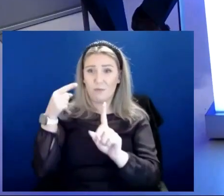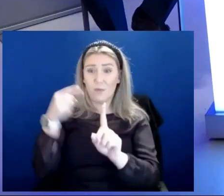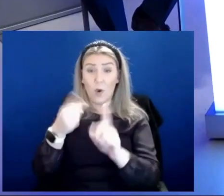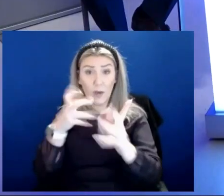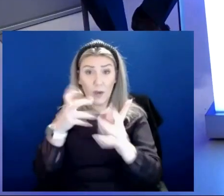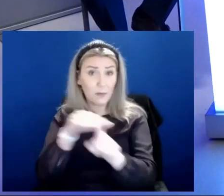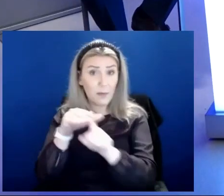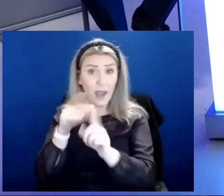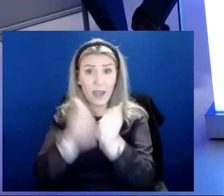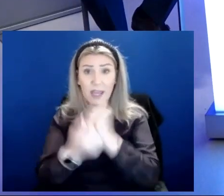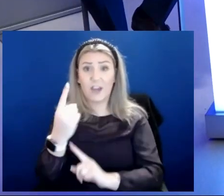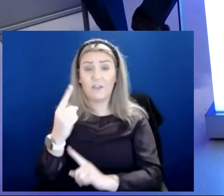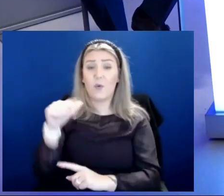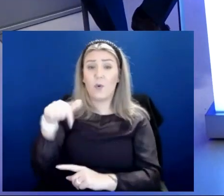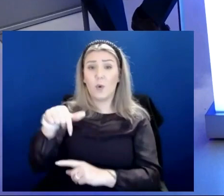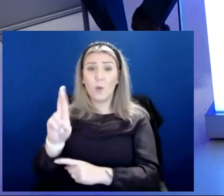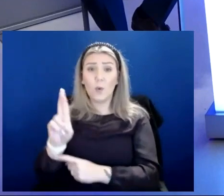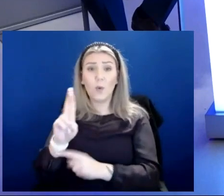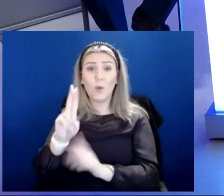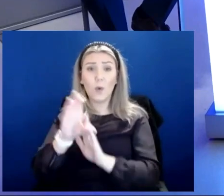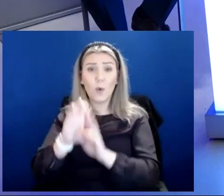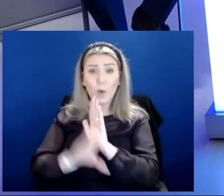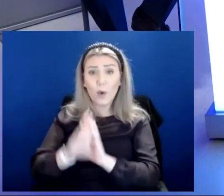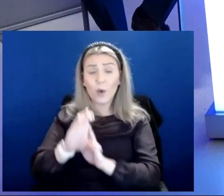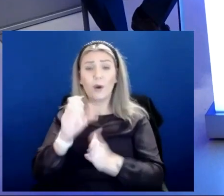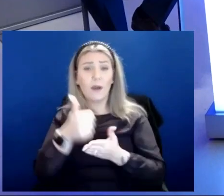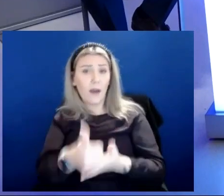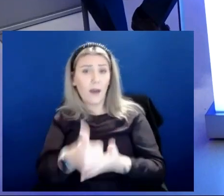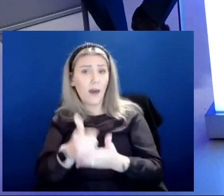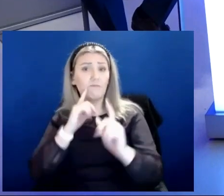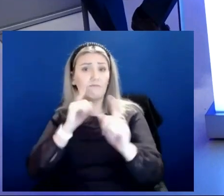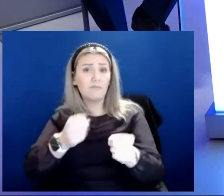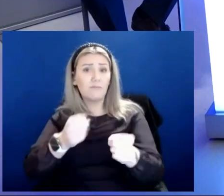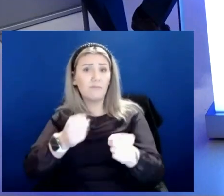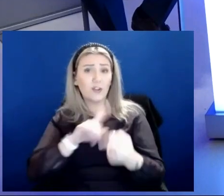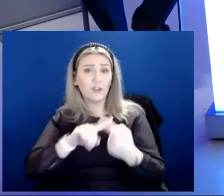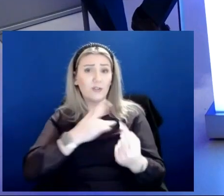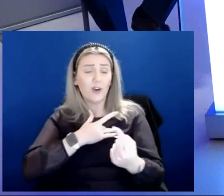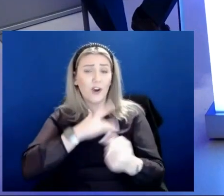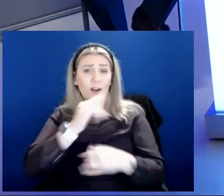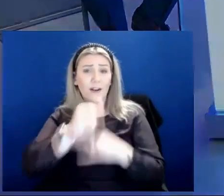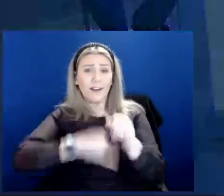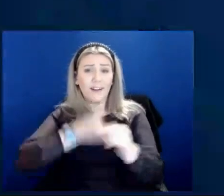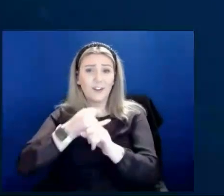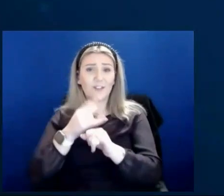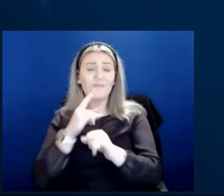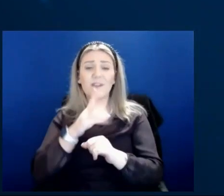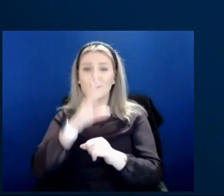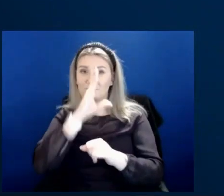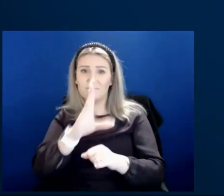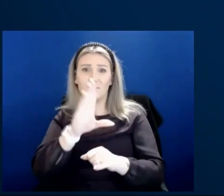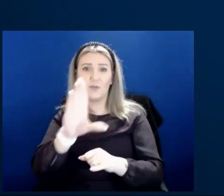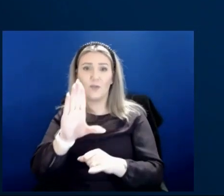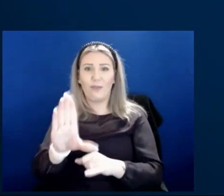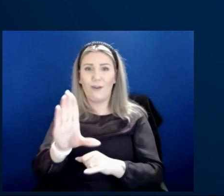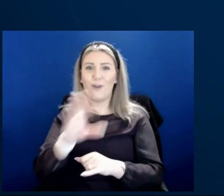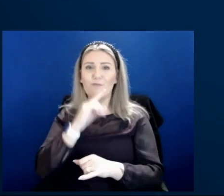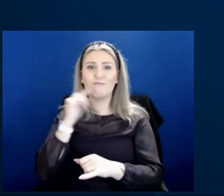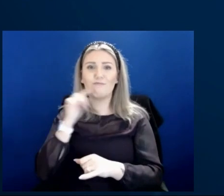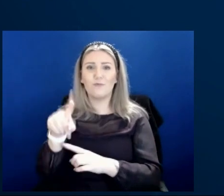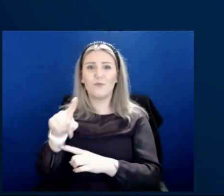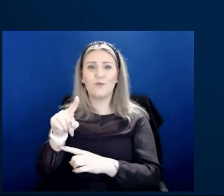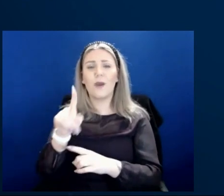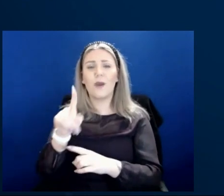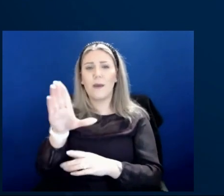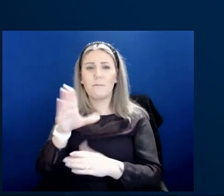QR code to help donate to Heart International. You can go on there and it'll take you right to their Ukraine page if you're looking for a way to help. And while